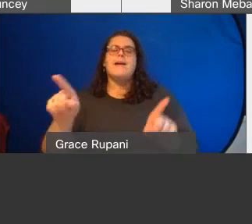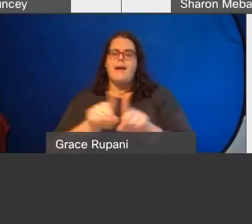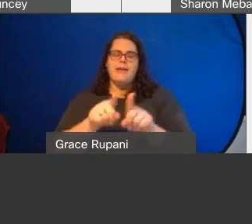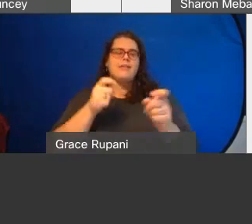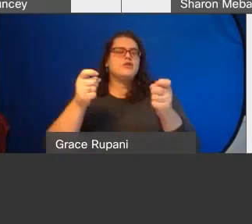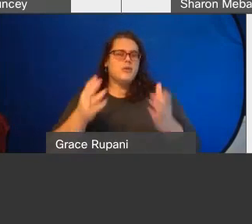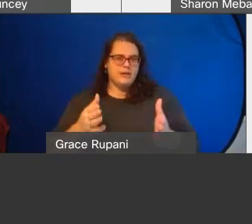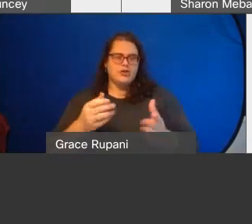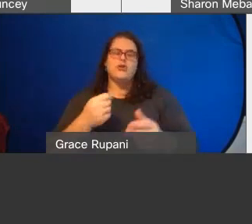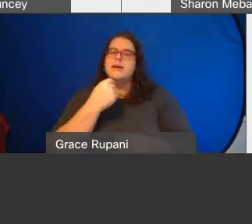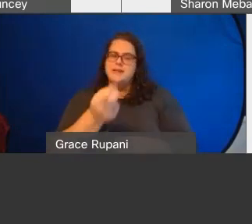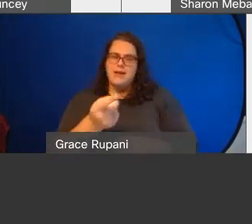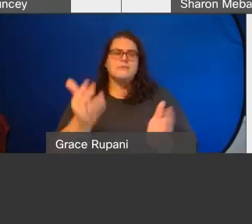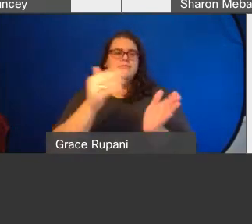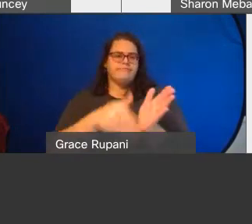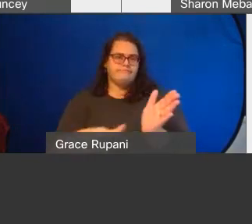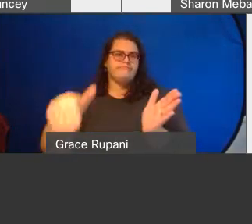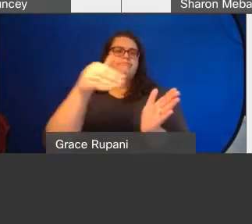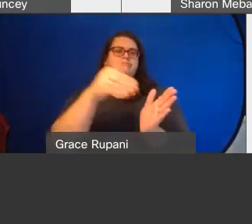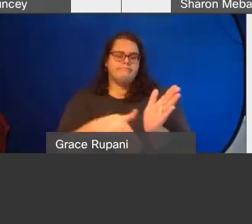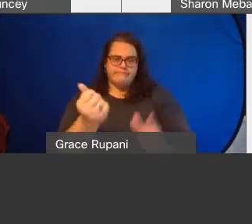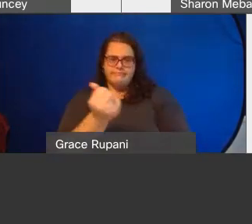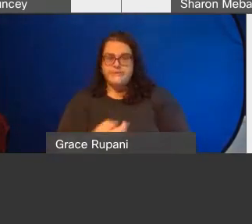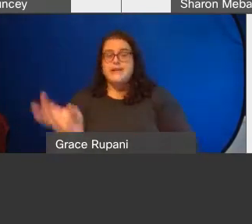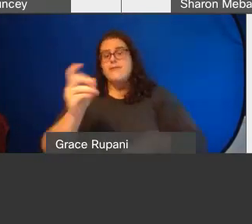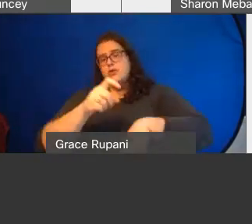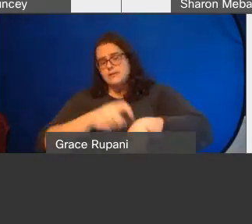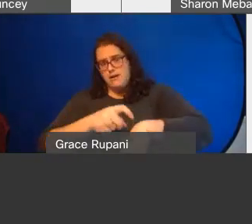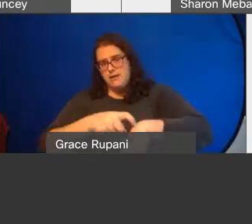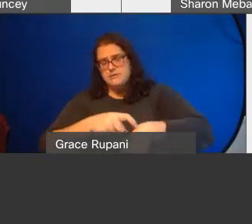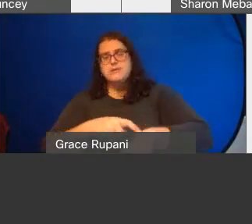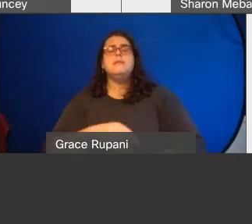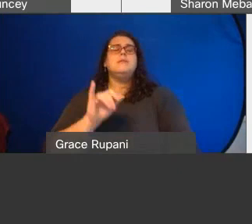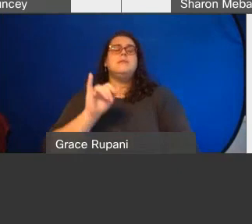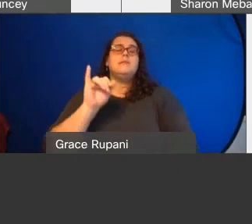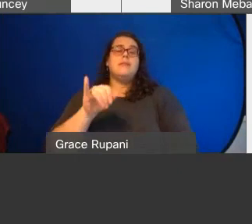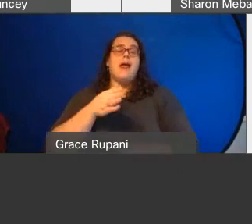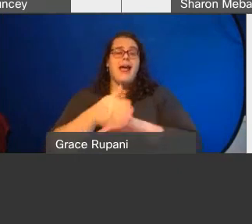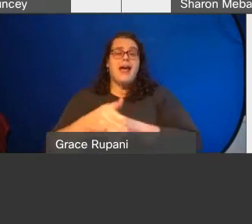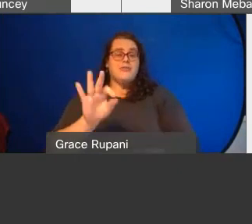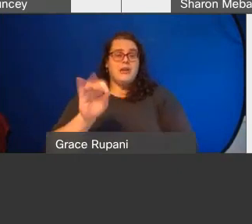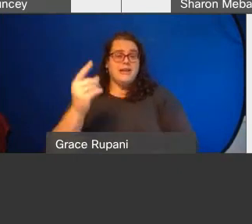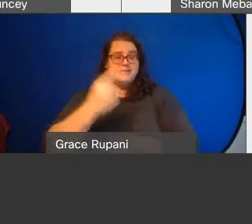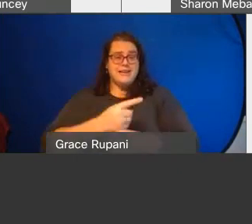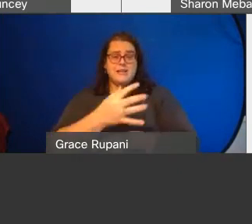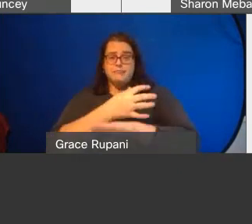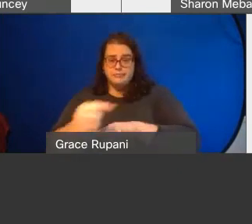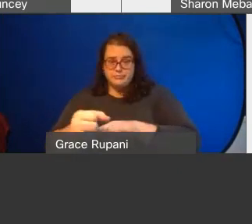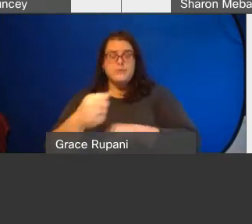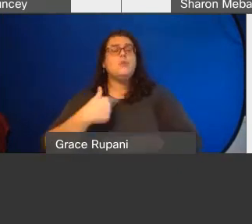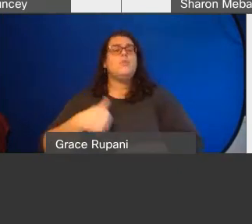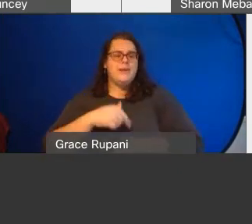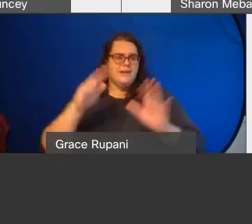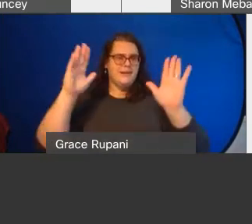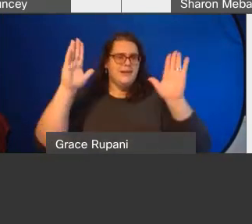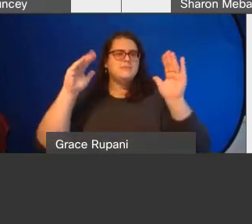repeated several times, that is when the expectation that providers would use